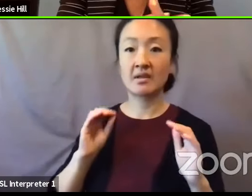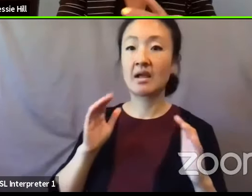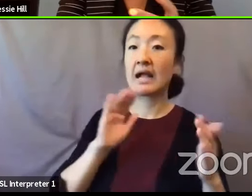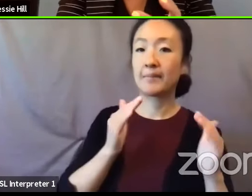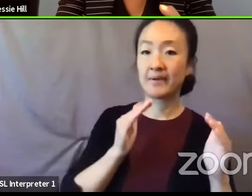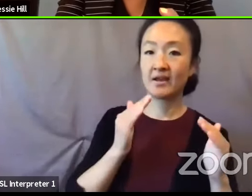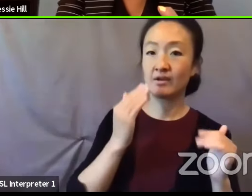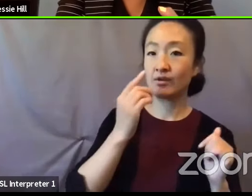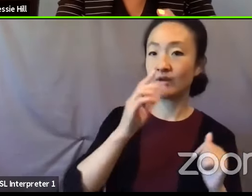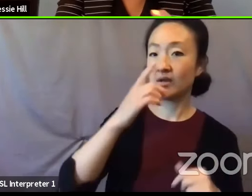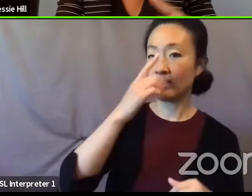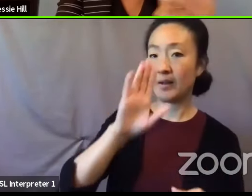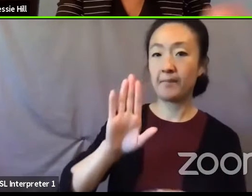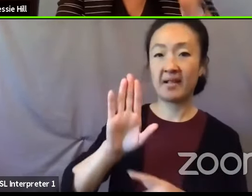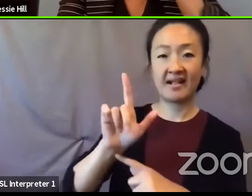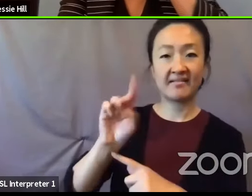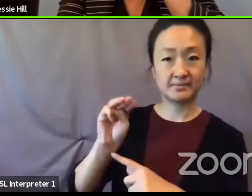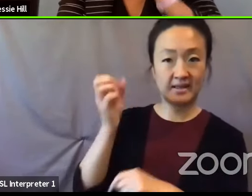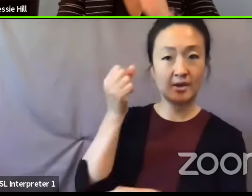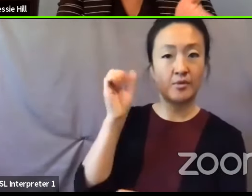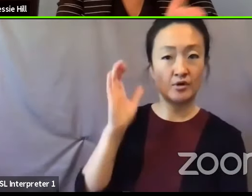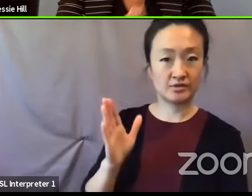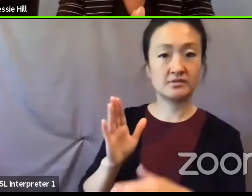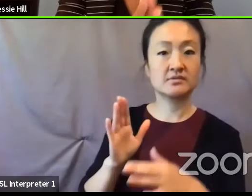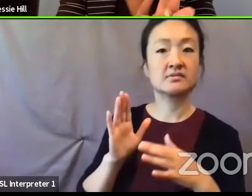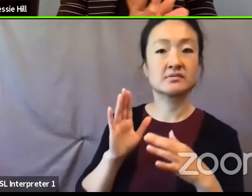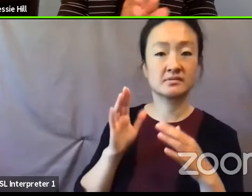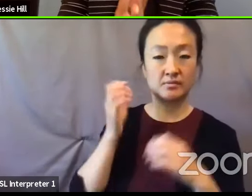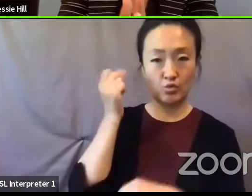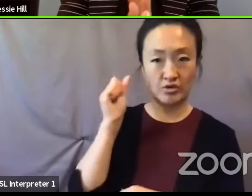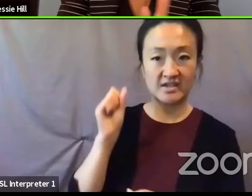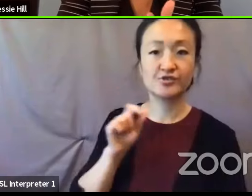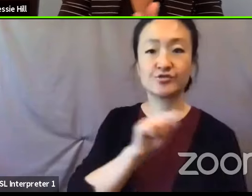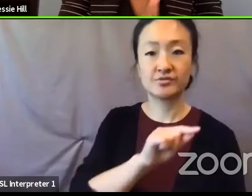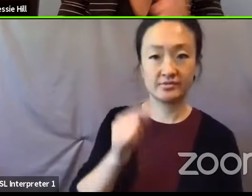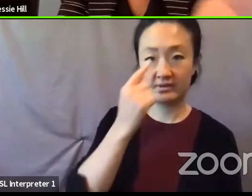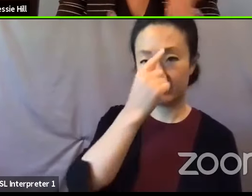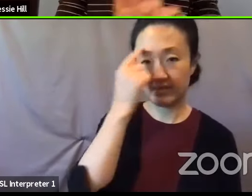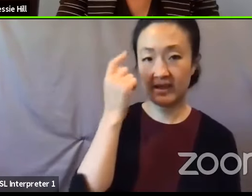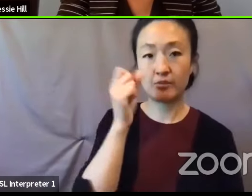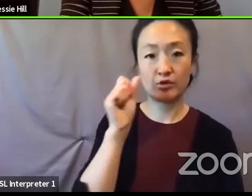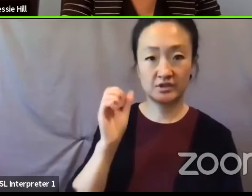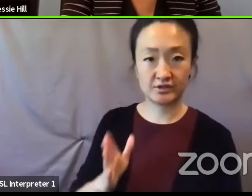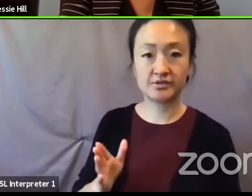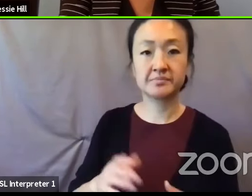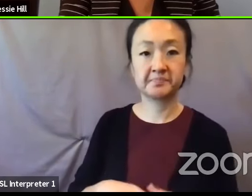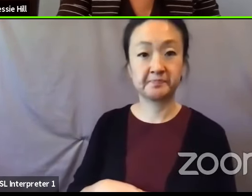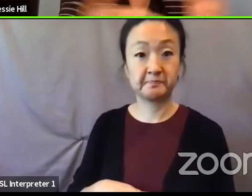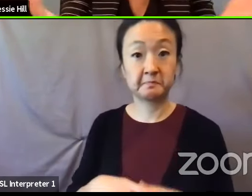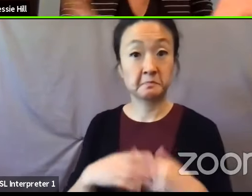Black Lives Matter protests around George Floyd and other killings. So